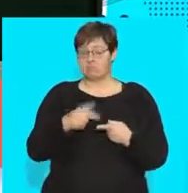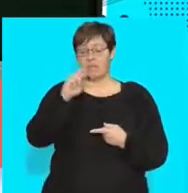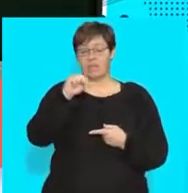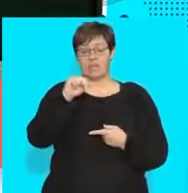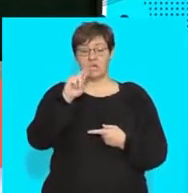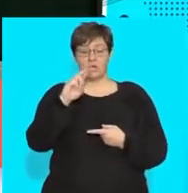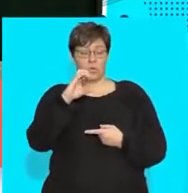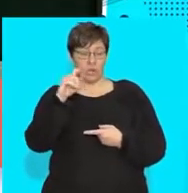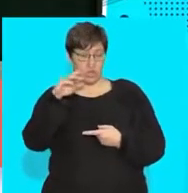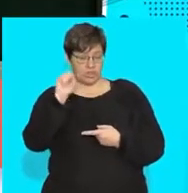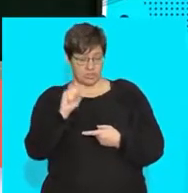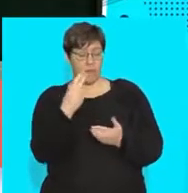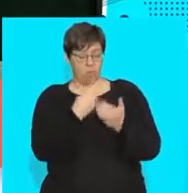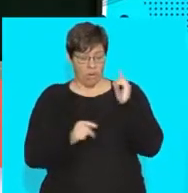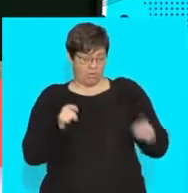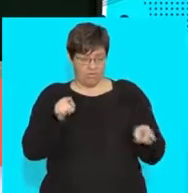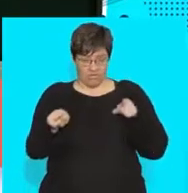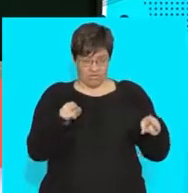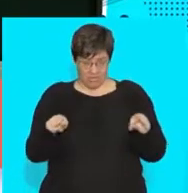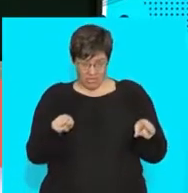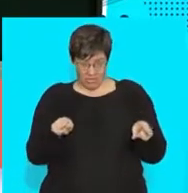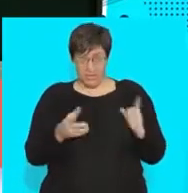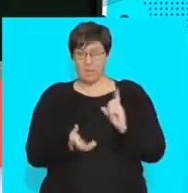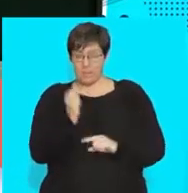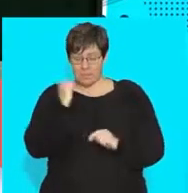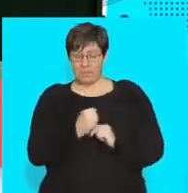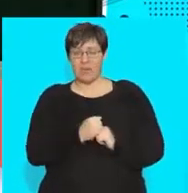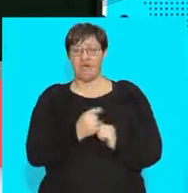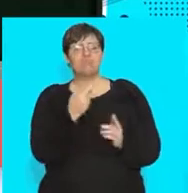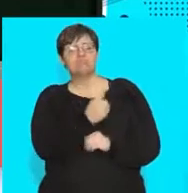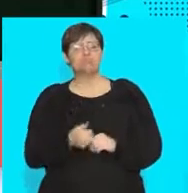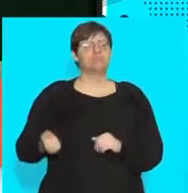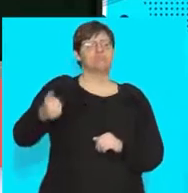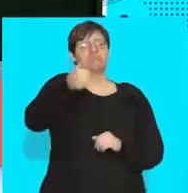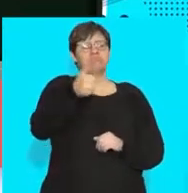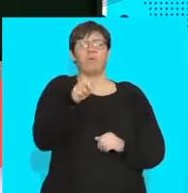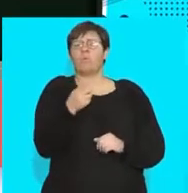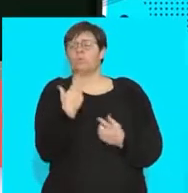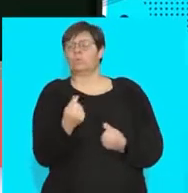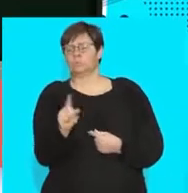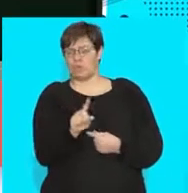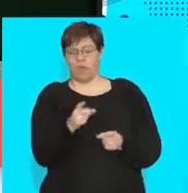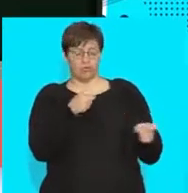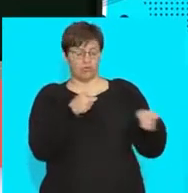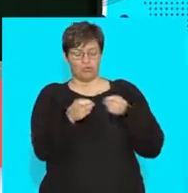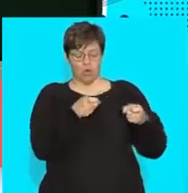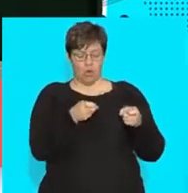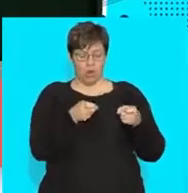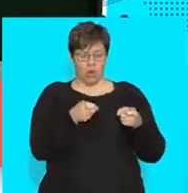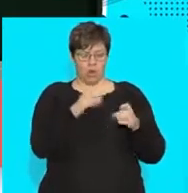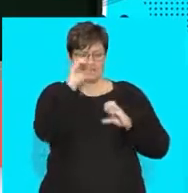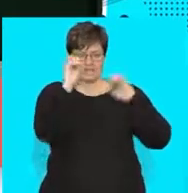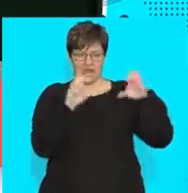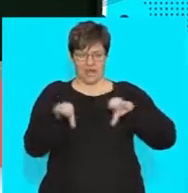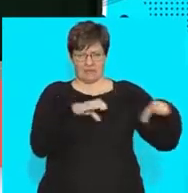the nucleus, right, found in both plant and animal cells, and its main role is to control all the activities